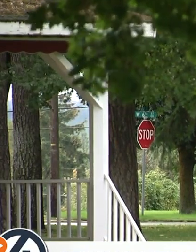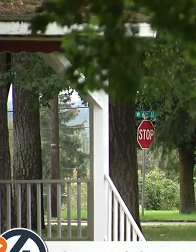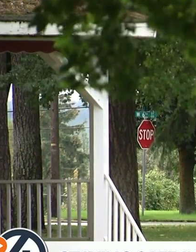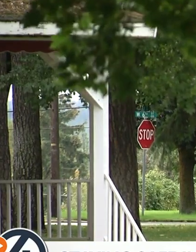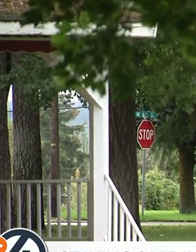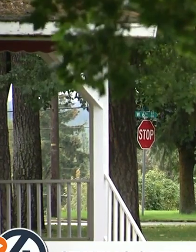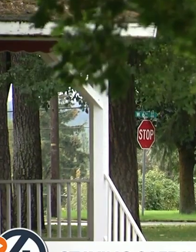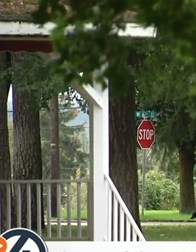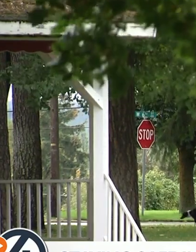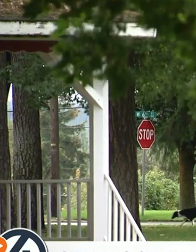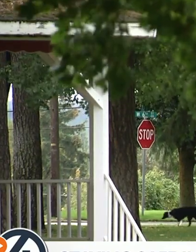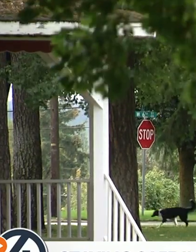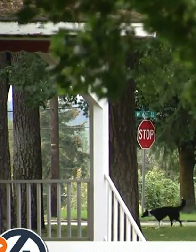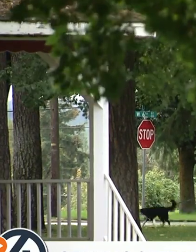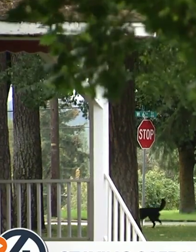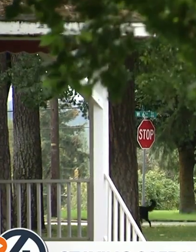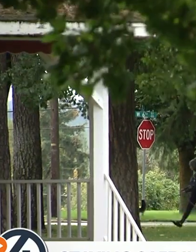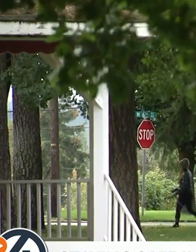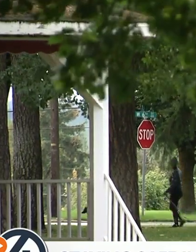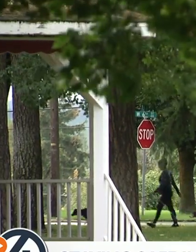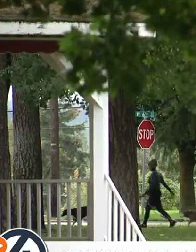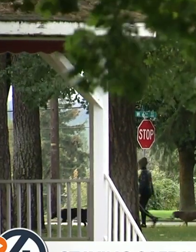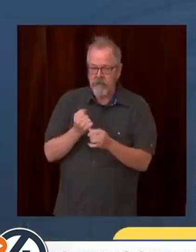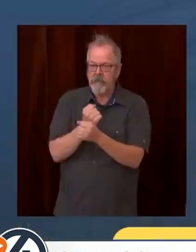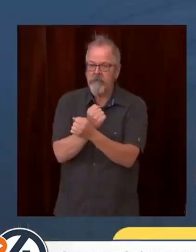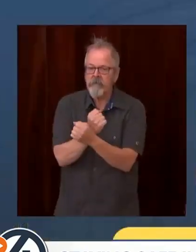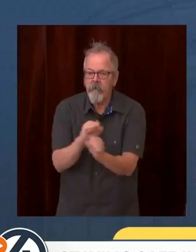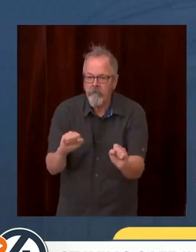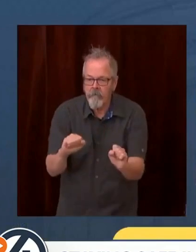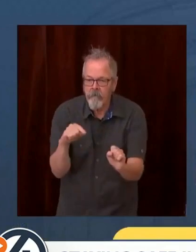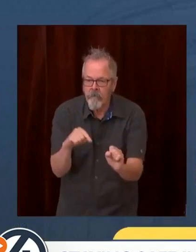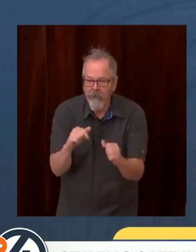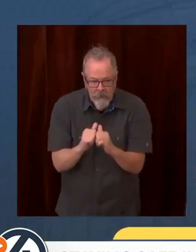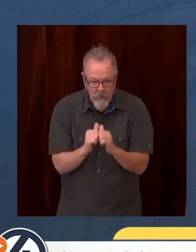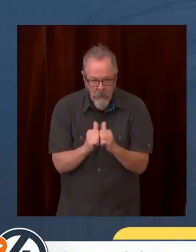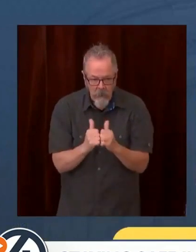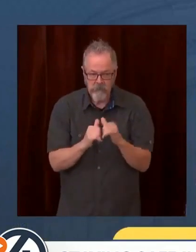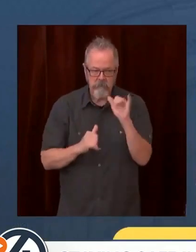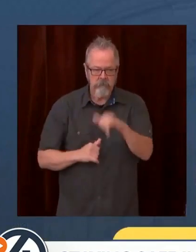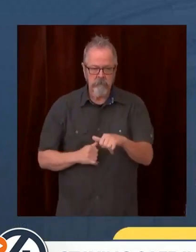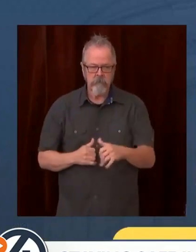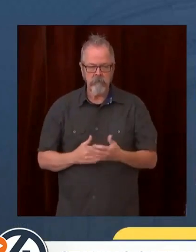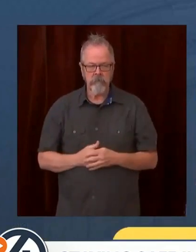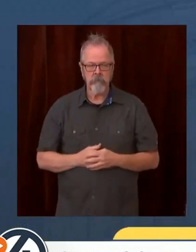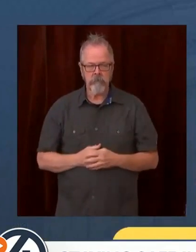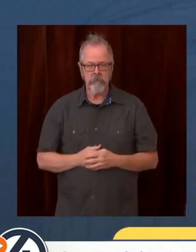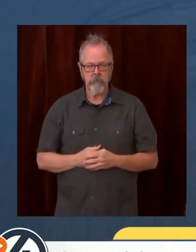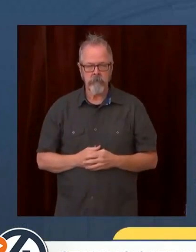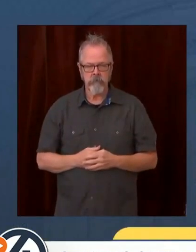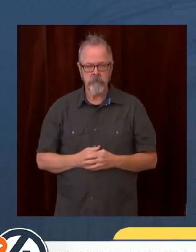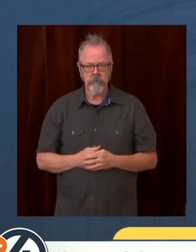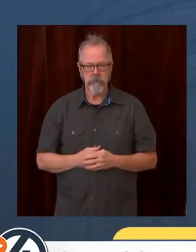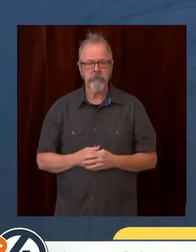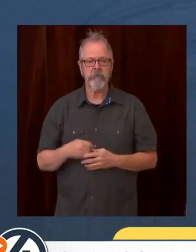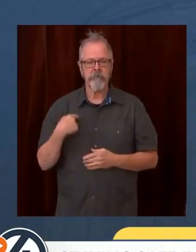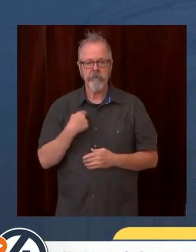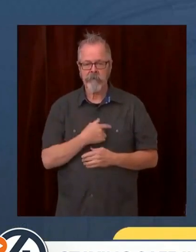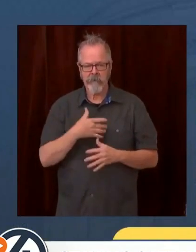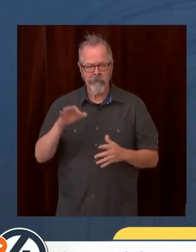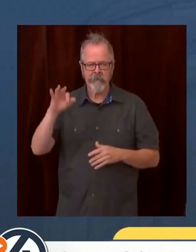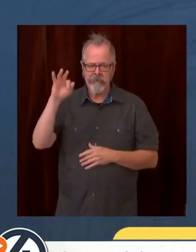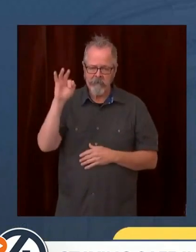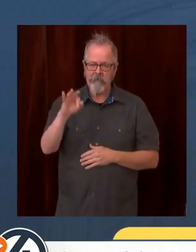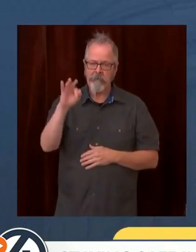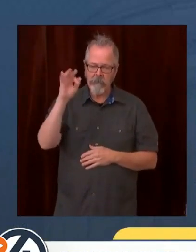haven't experienced yet during the pandemic. Rather than telling people what not to do, we're going to try to help them understand how to do it safely